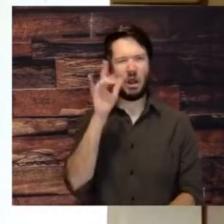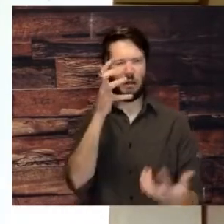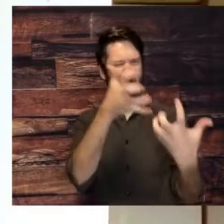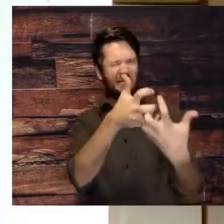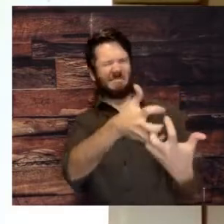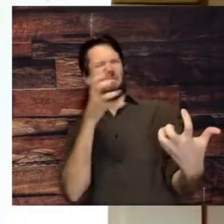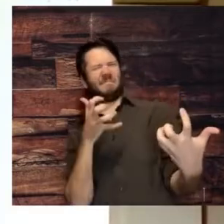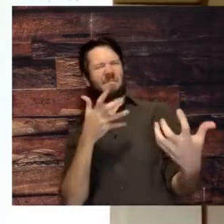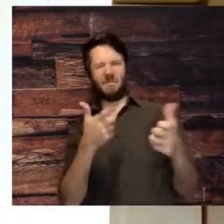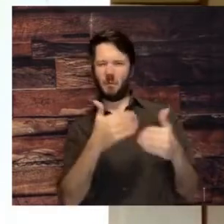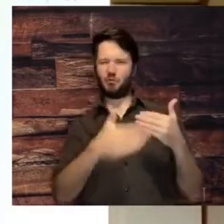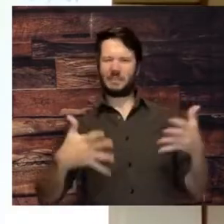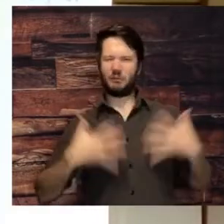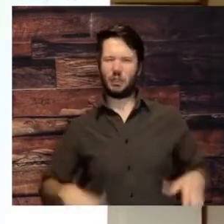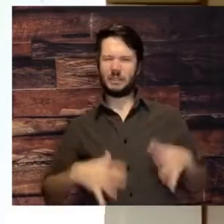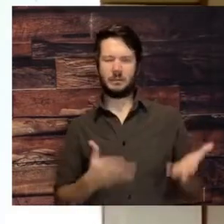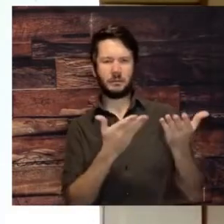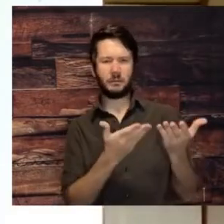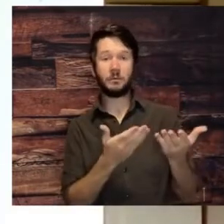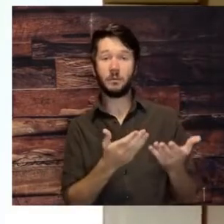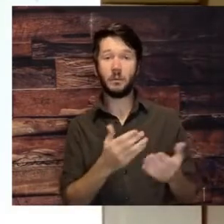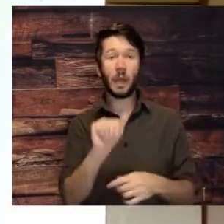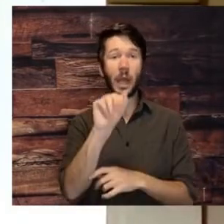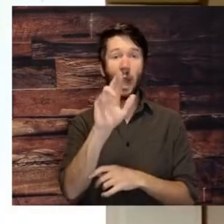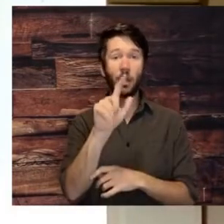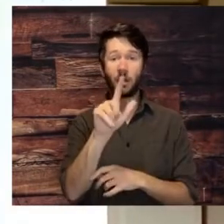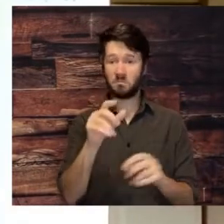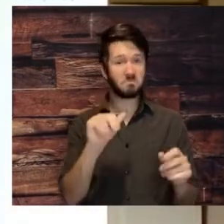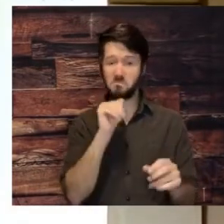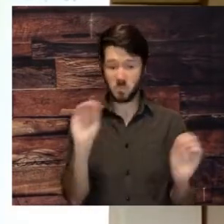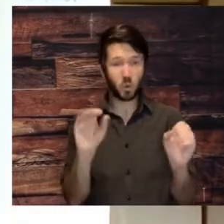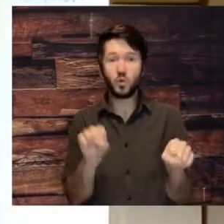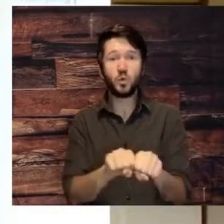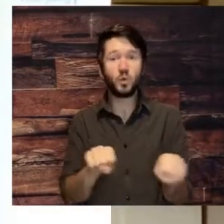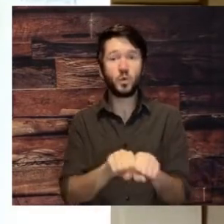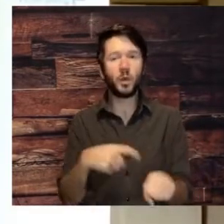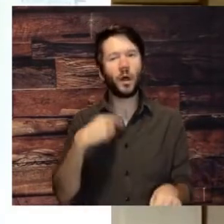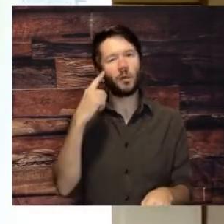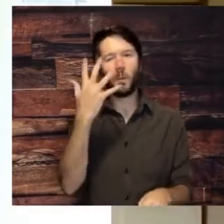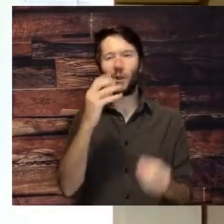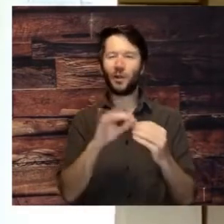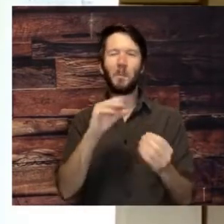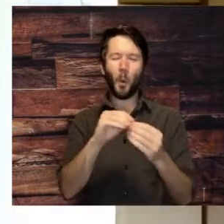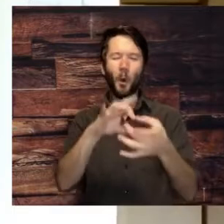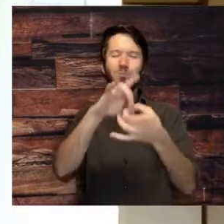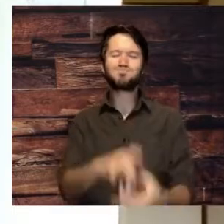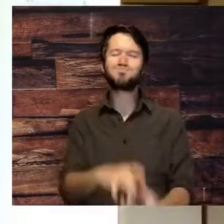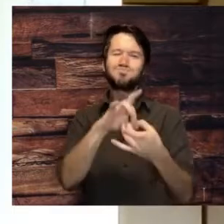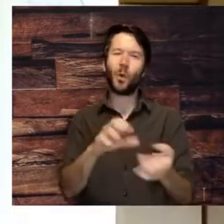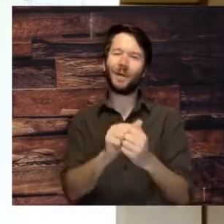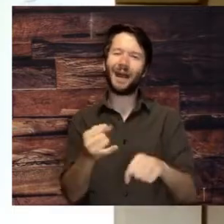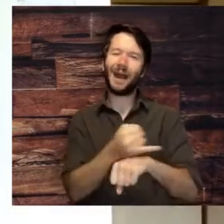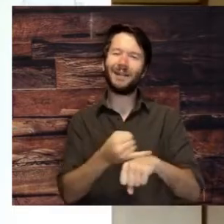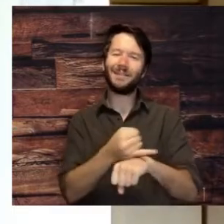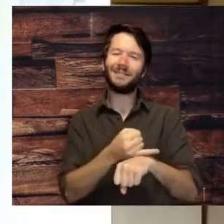stick out from the rest of the skirt. Ariel also doesn't wear shoes, because I thought it would make her look more like she was one with